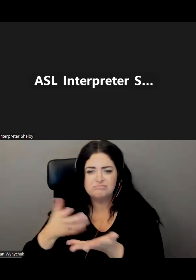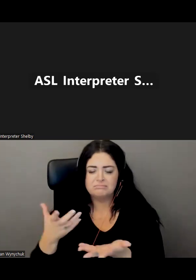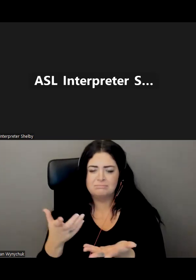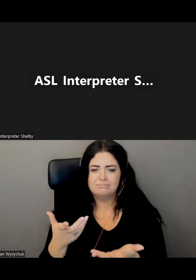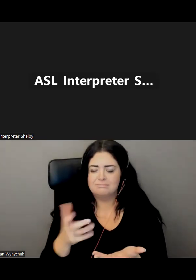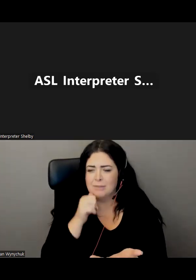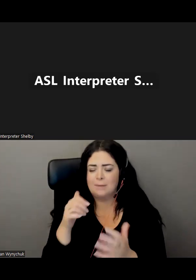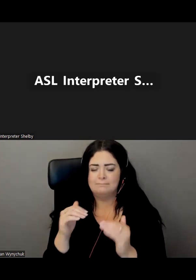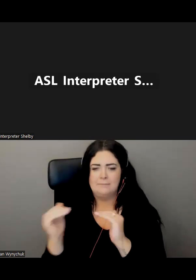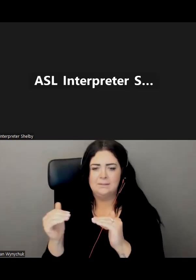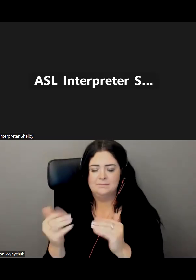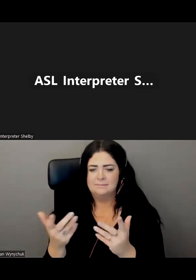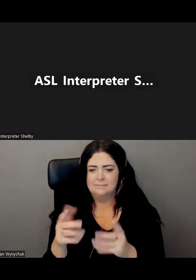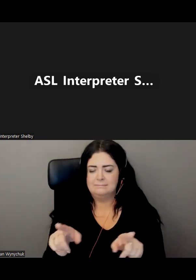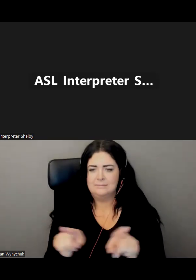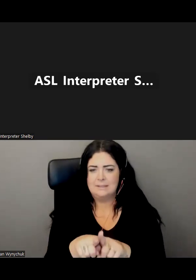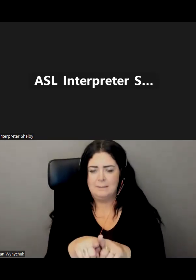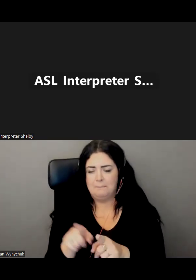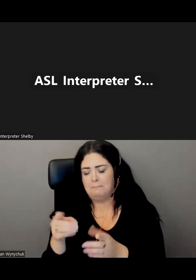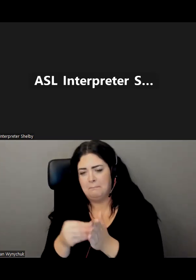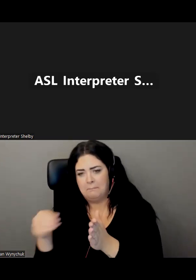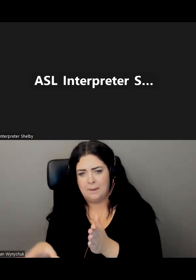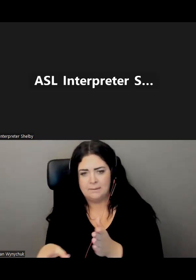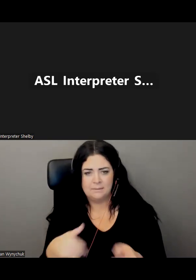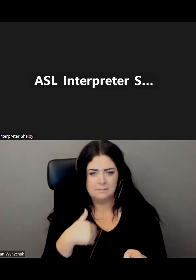just not the best bang for your buck.